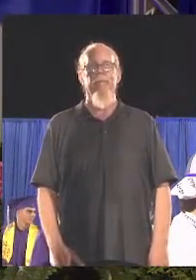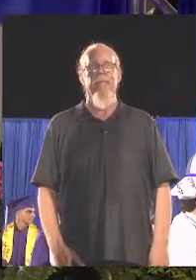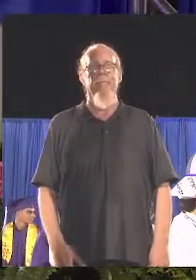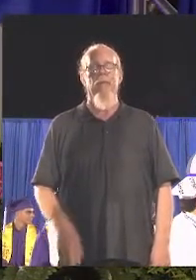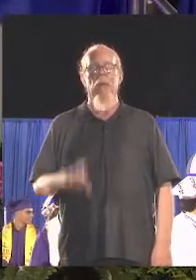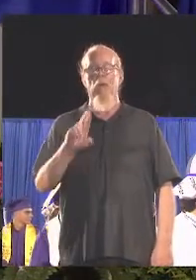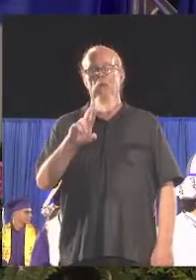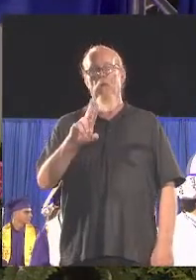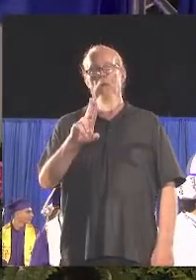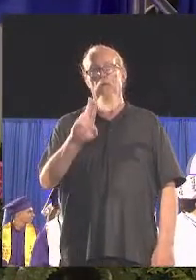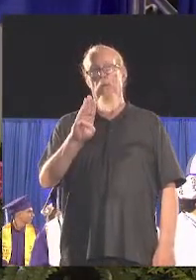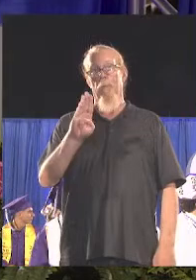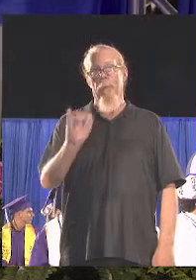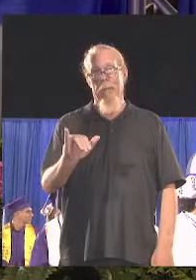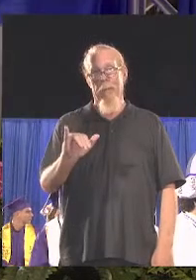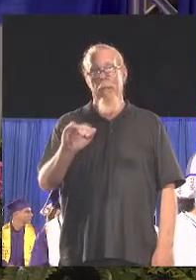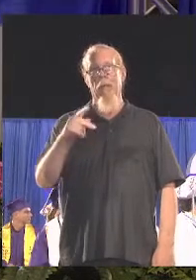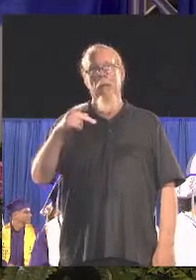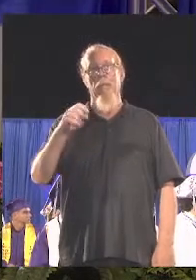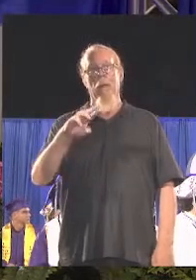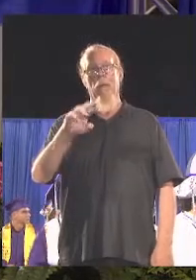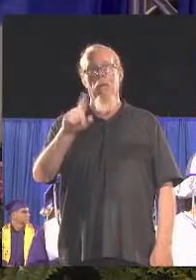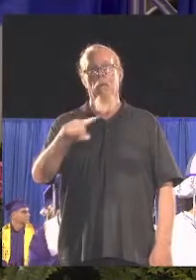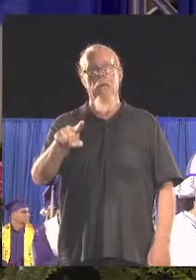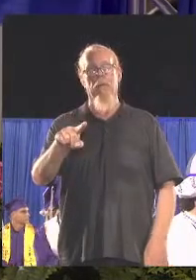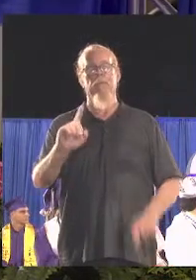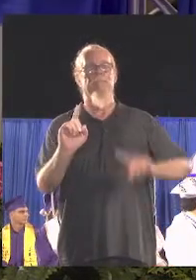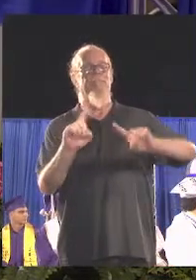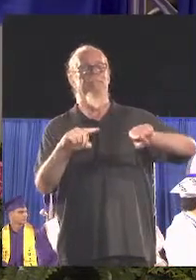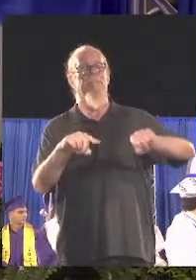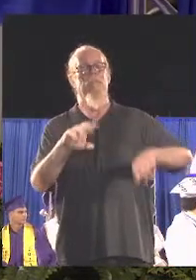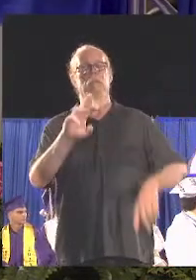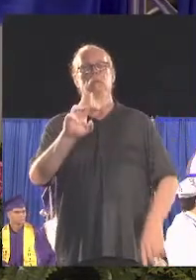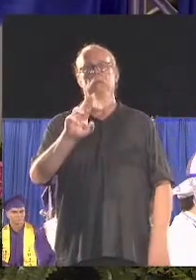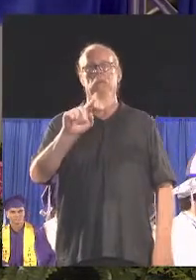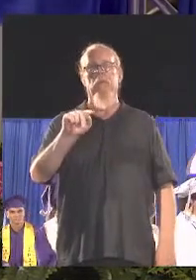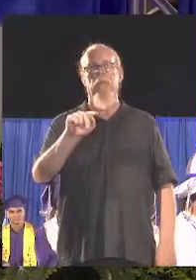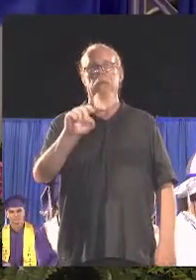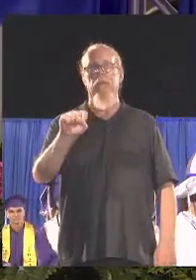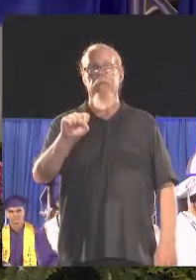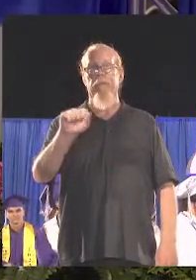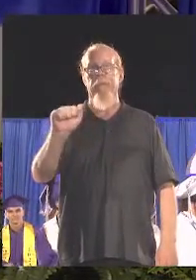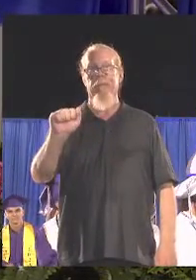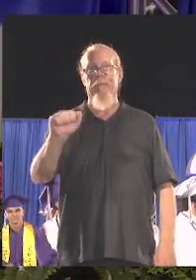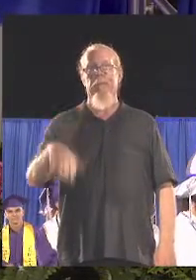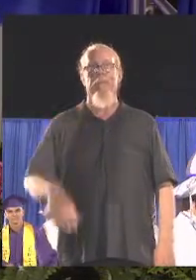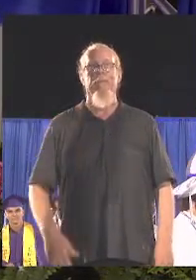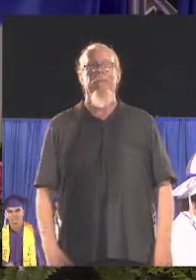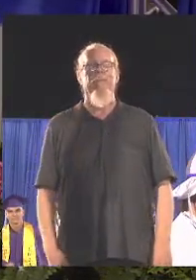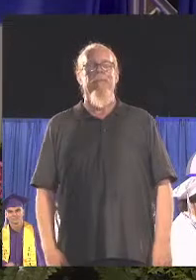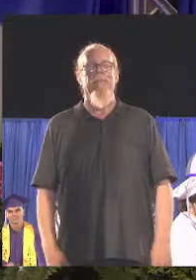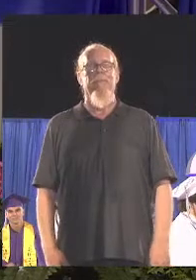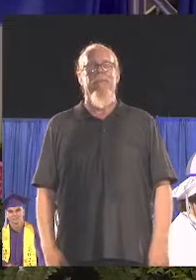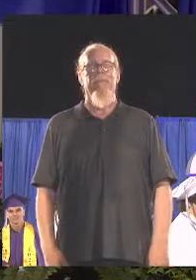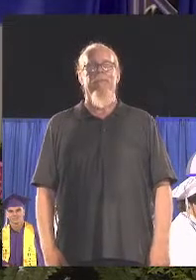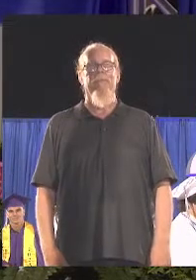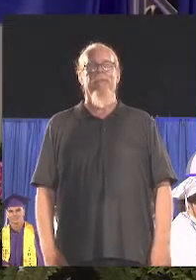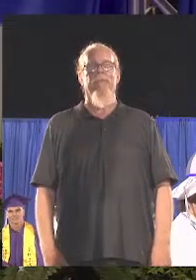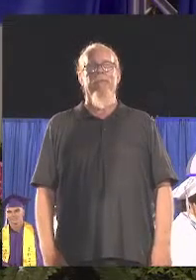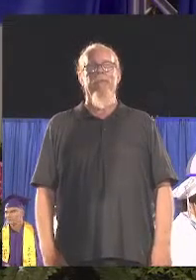Ruby Perez, the University of Texas, San Antonio.